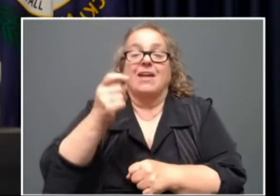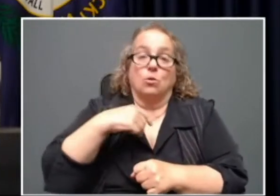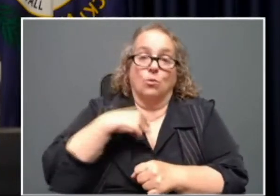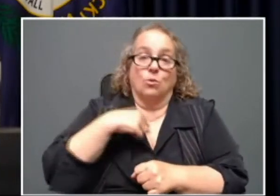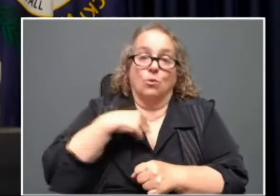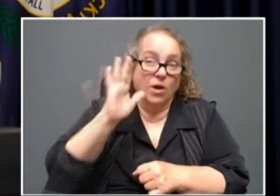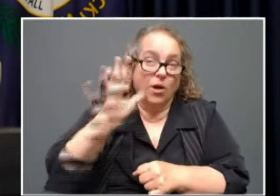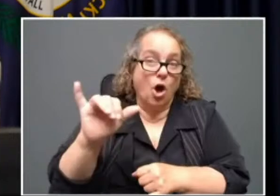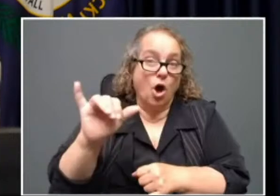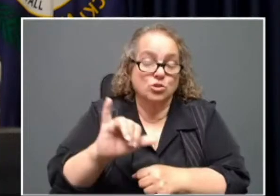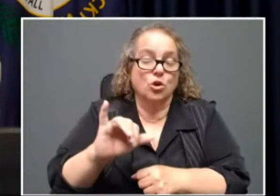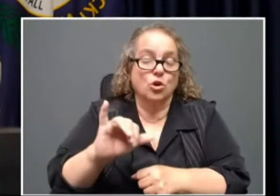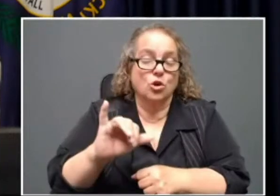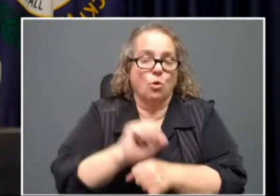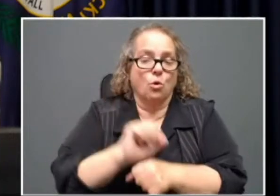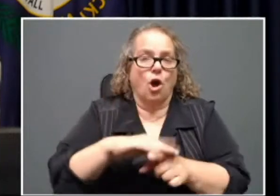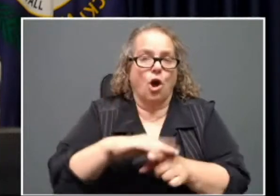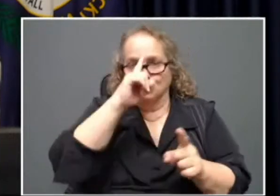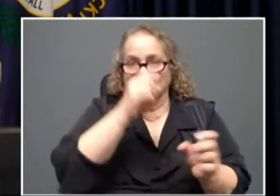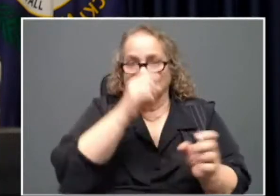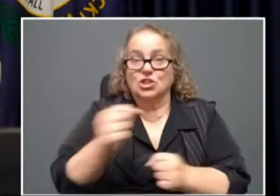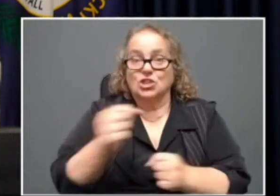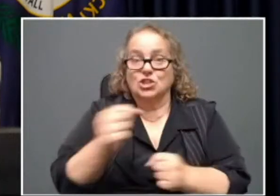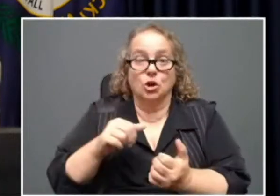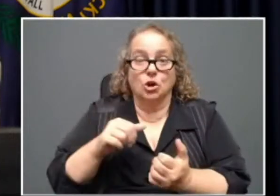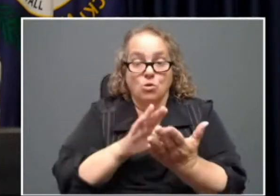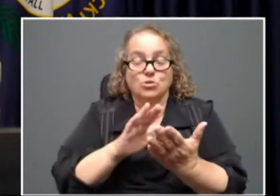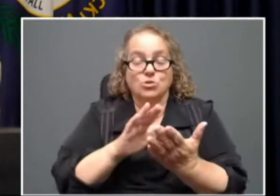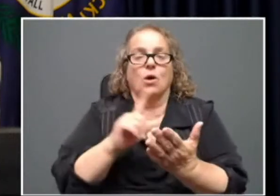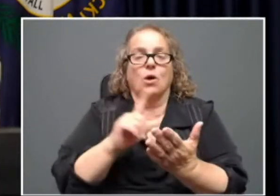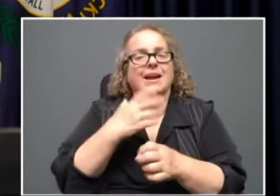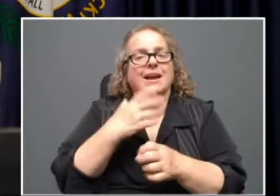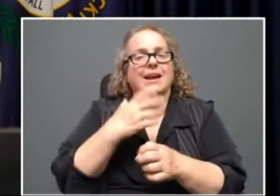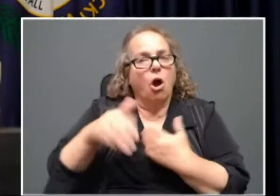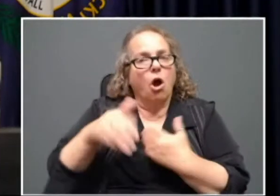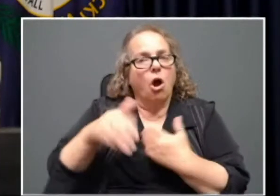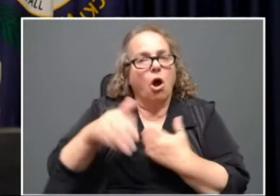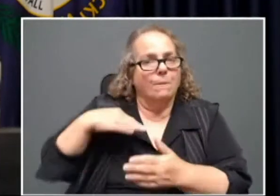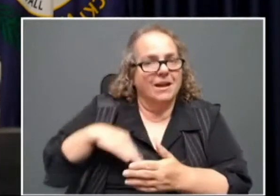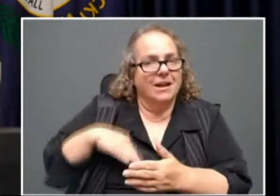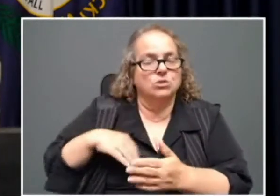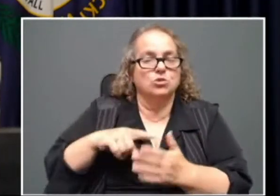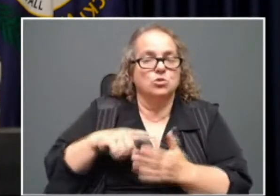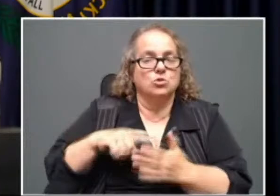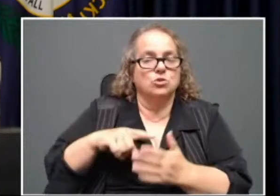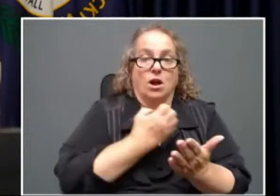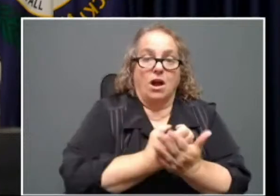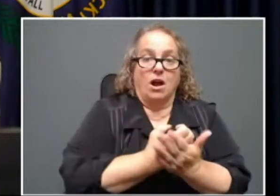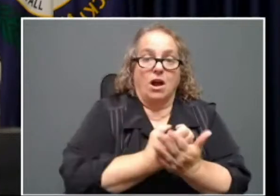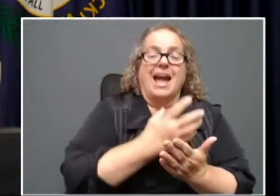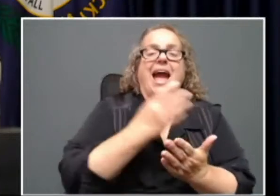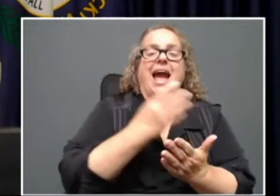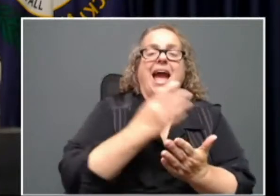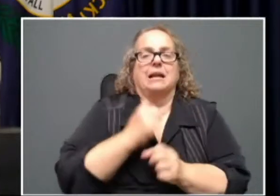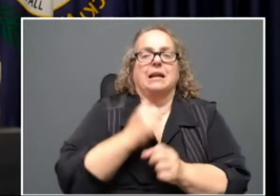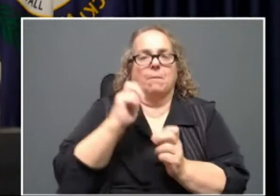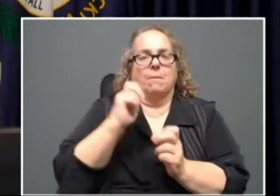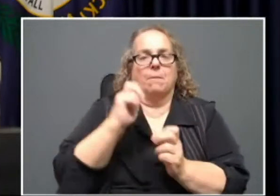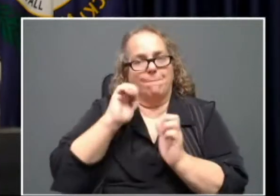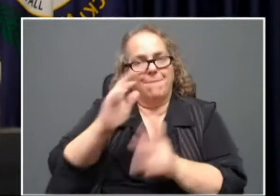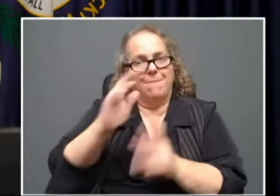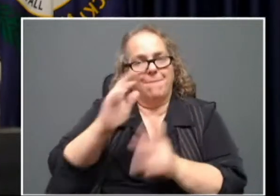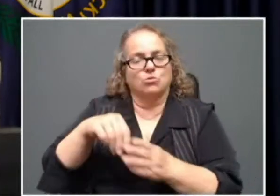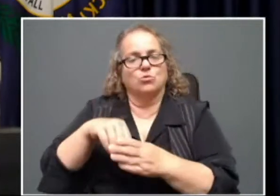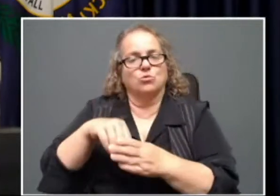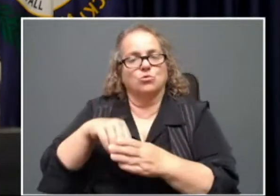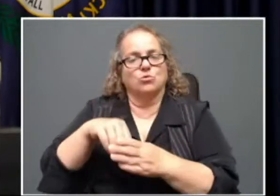benefit that these dollars are providing to our economy while making it sustainable and getting people back into the workforce